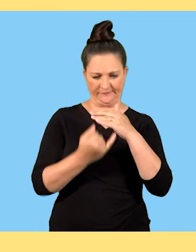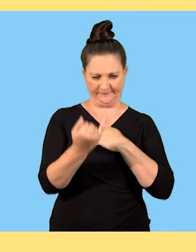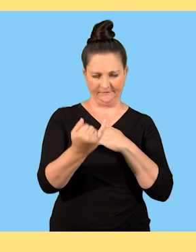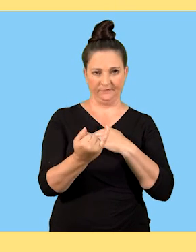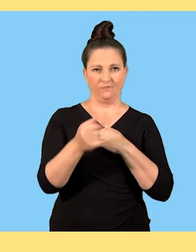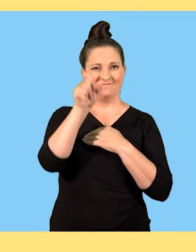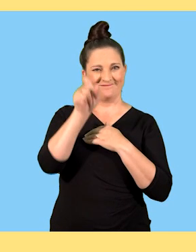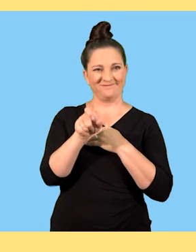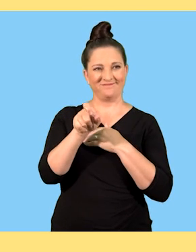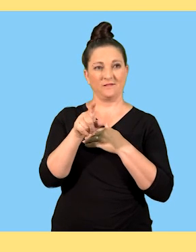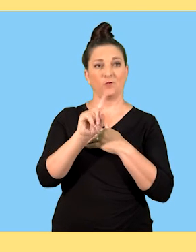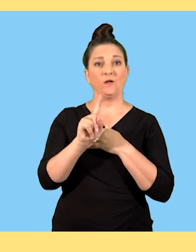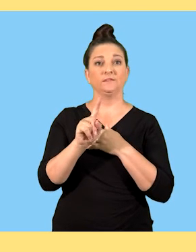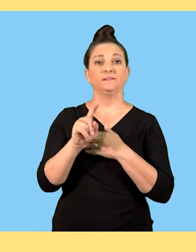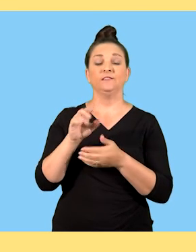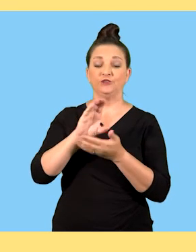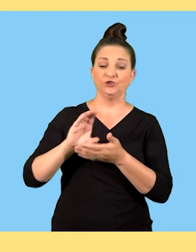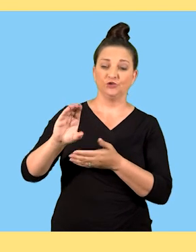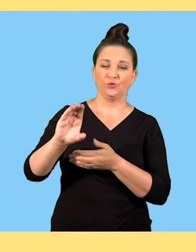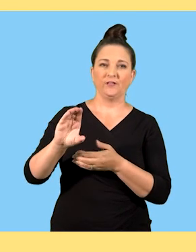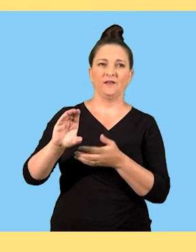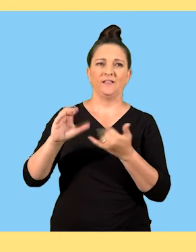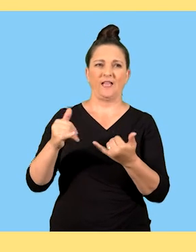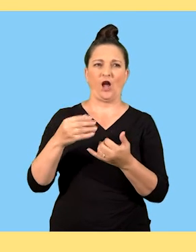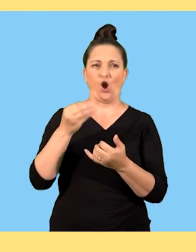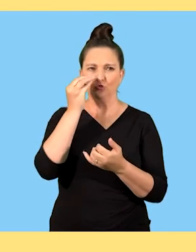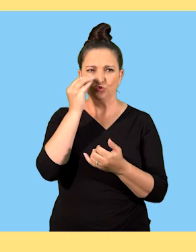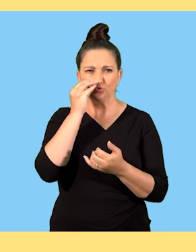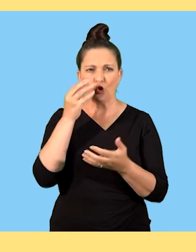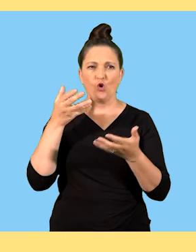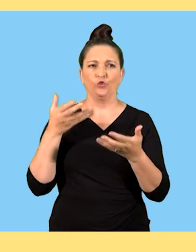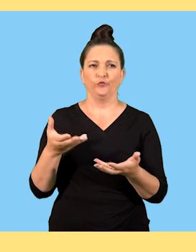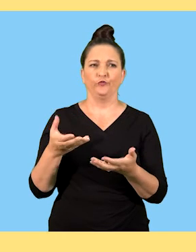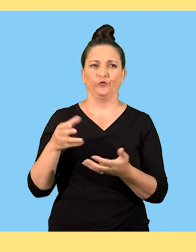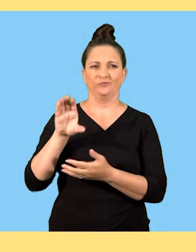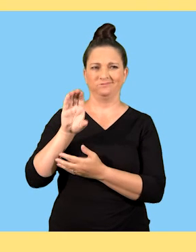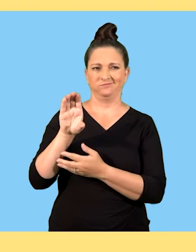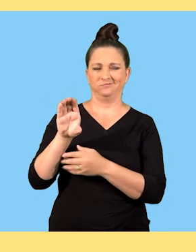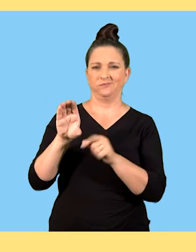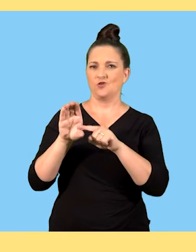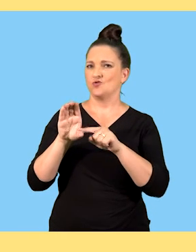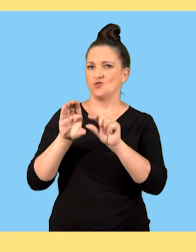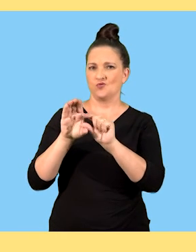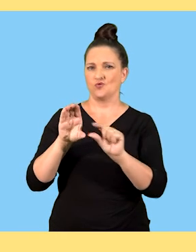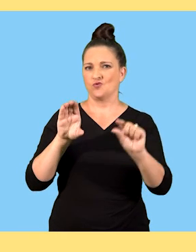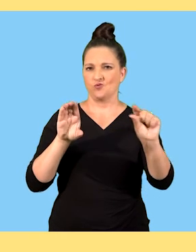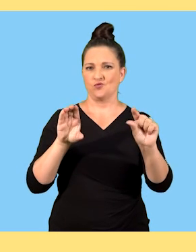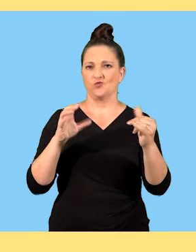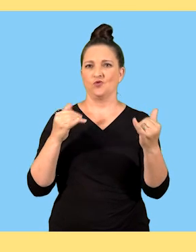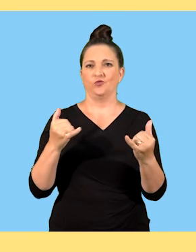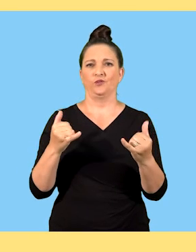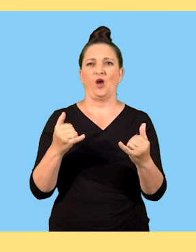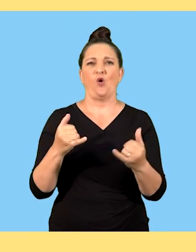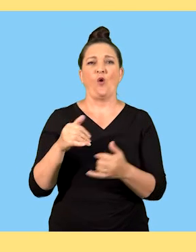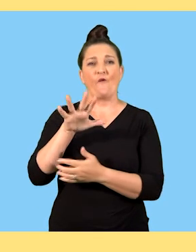which reads, a credit note issued to Smith for 1,200 was not recorded. The business uses a markup